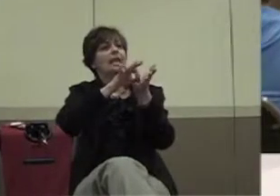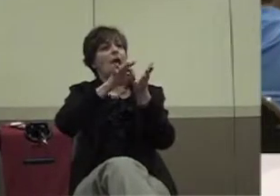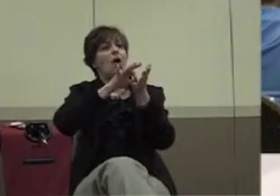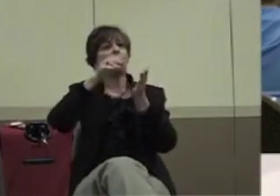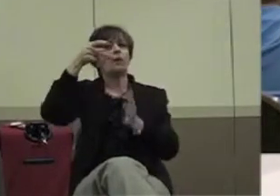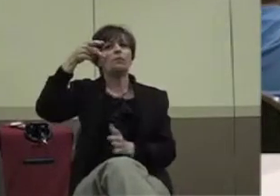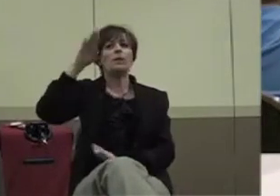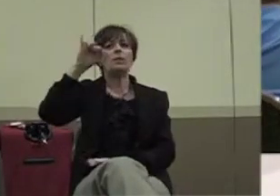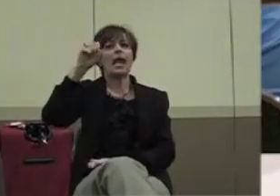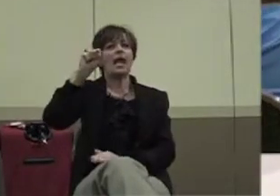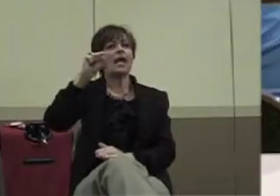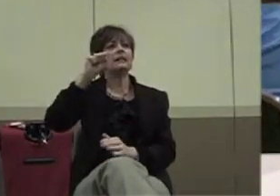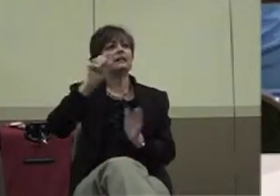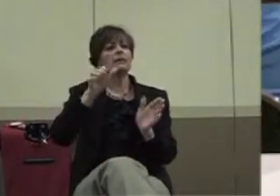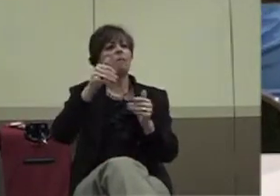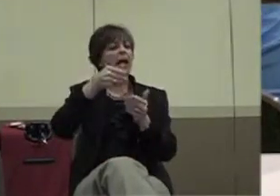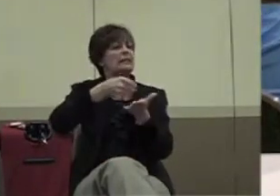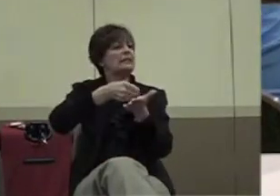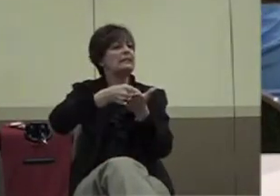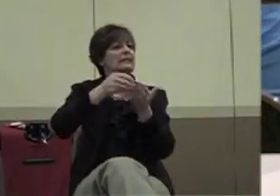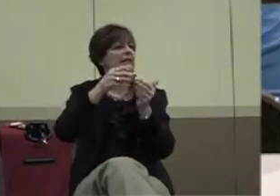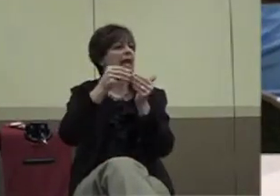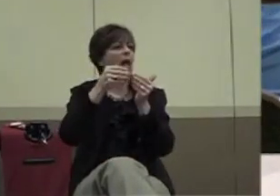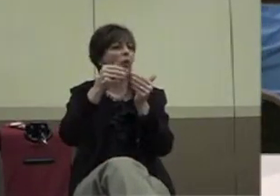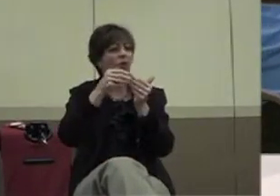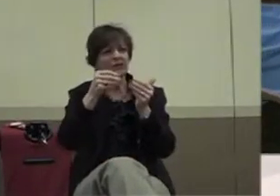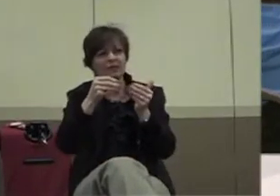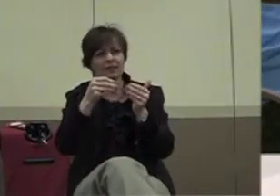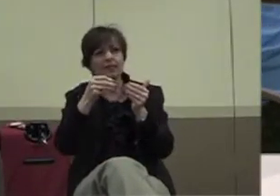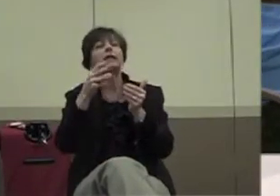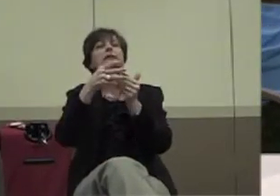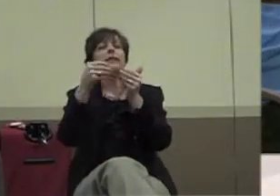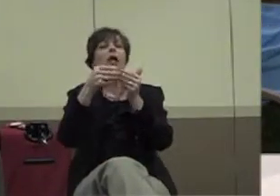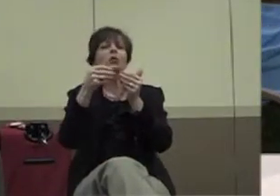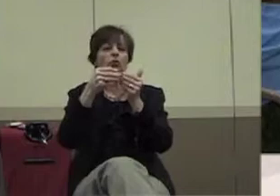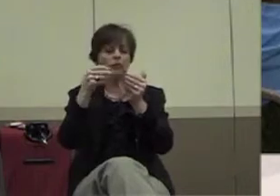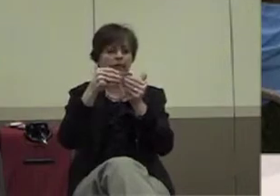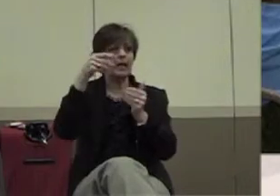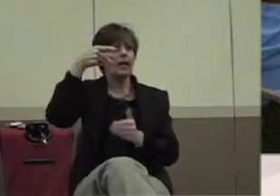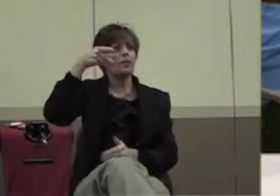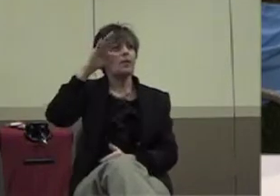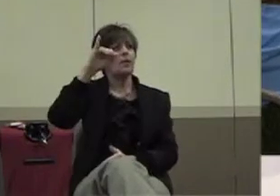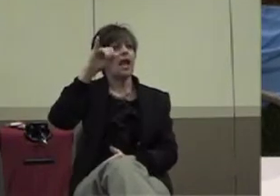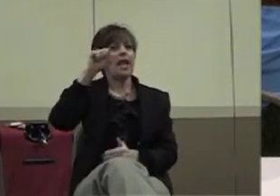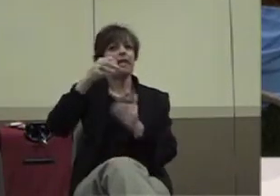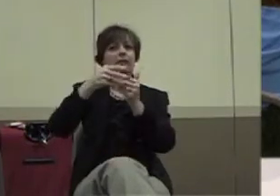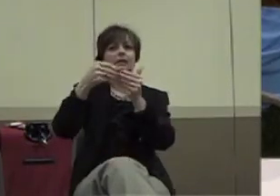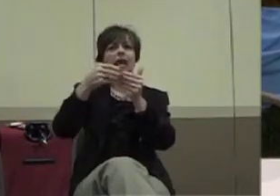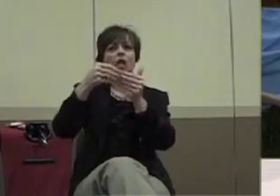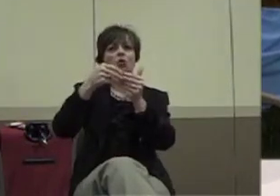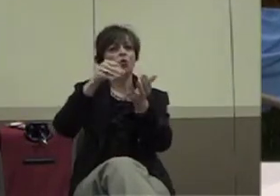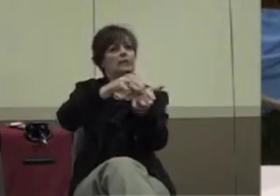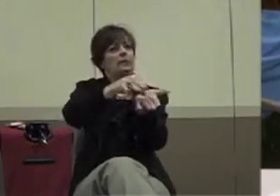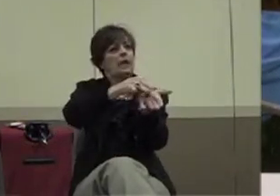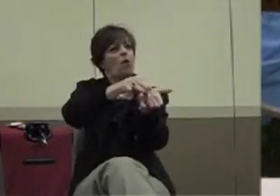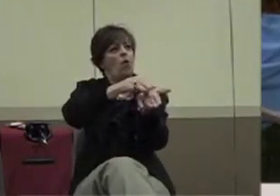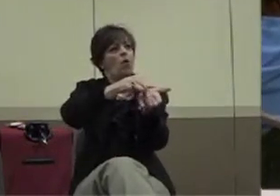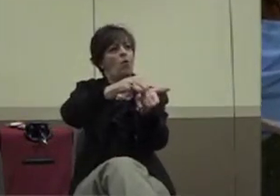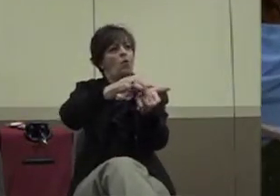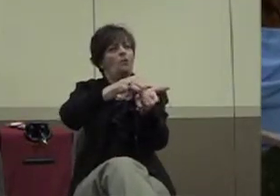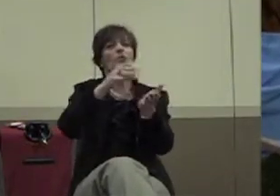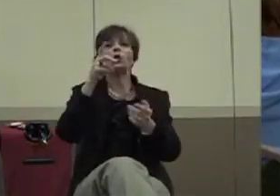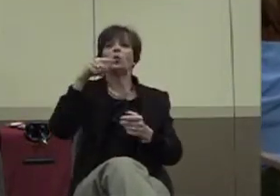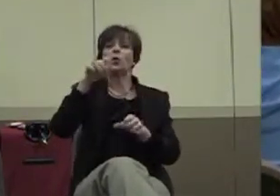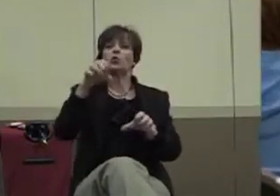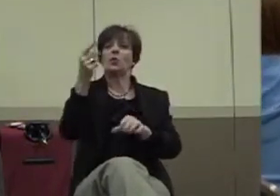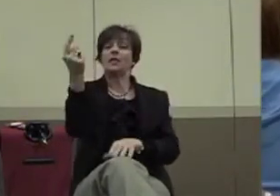or whatever I forgot what you said they were called. Dollars, PBIS dollars. And so not only are they doing something for